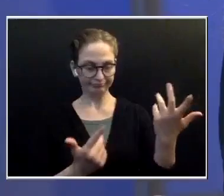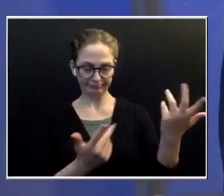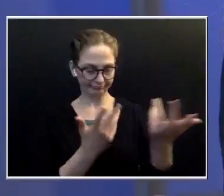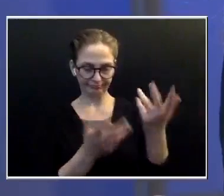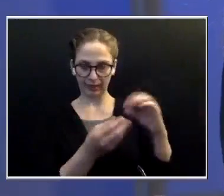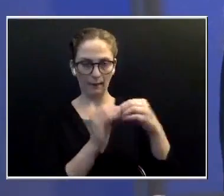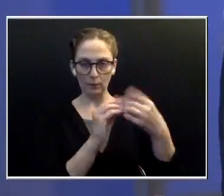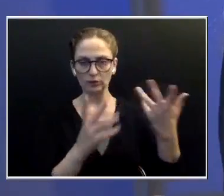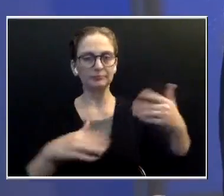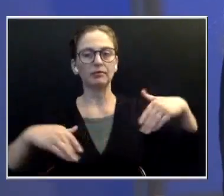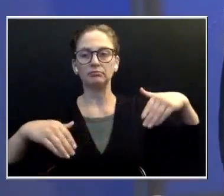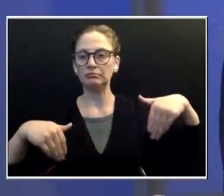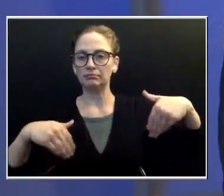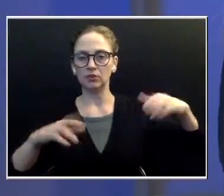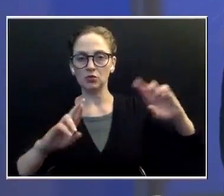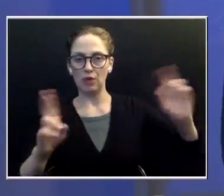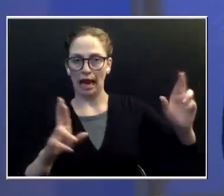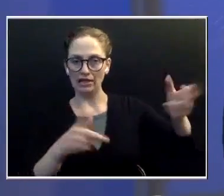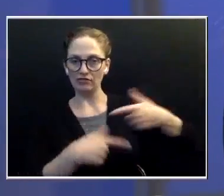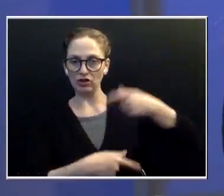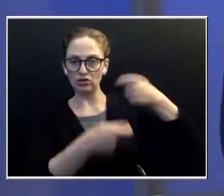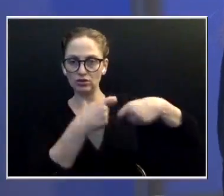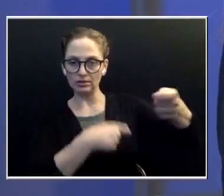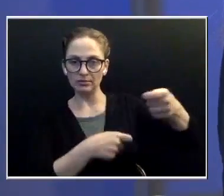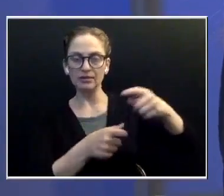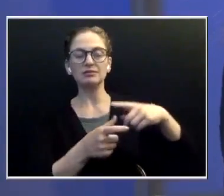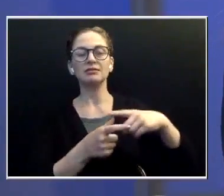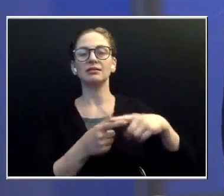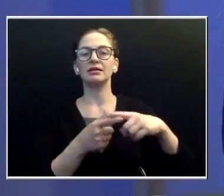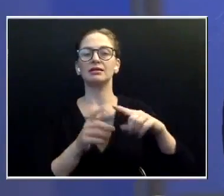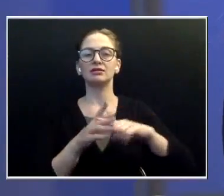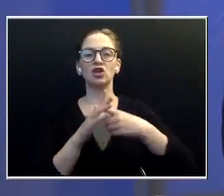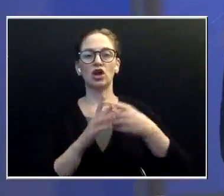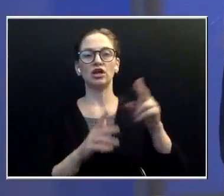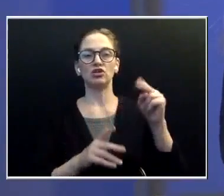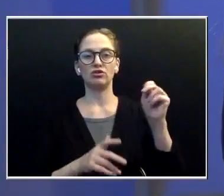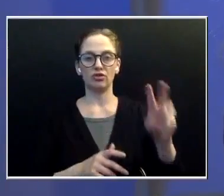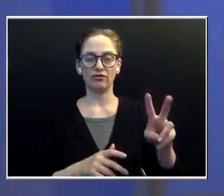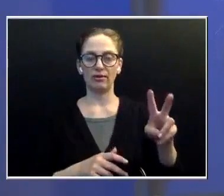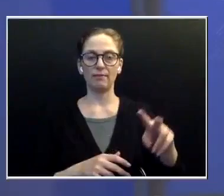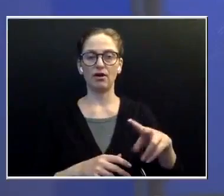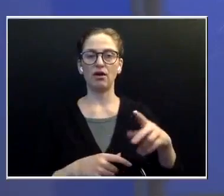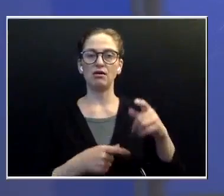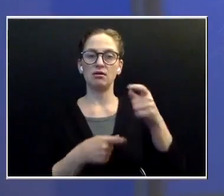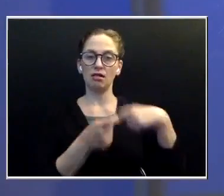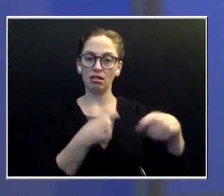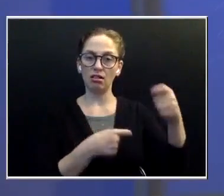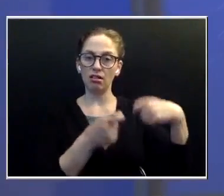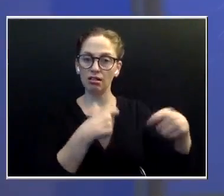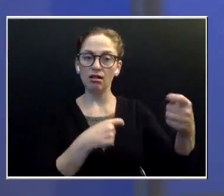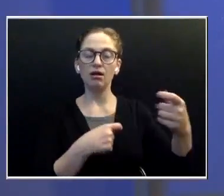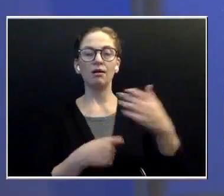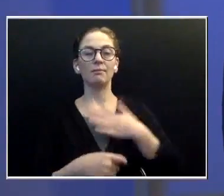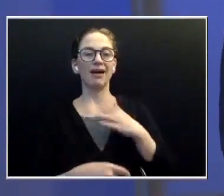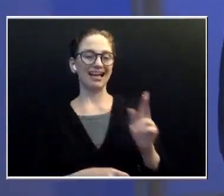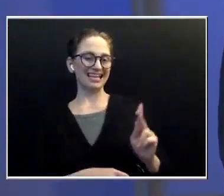in November and having repeated transplants, my kidney function went down about 10% into where it's